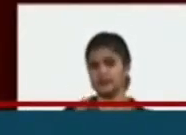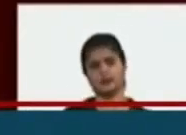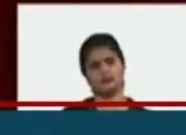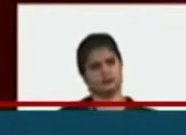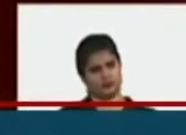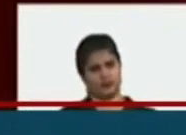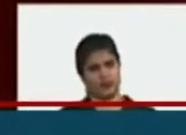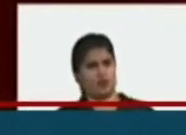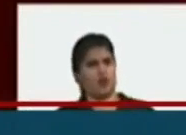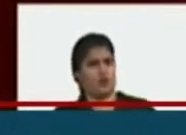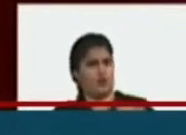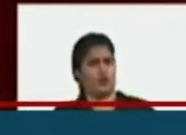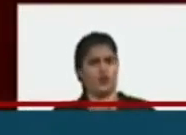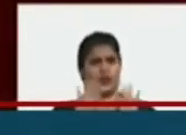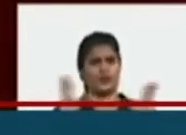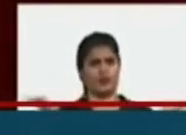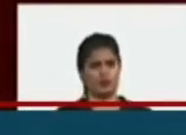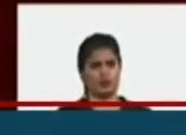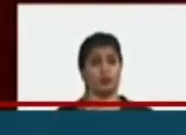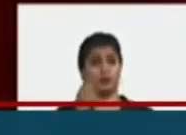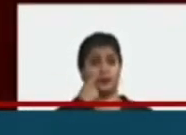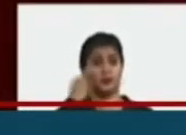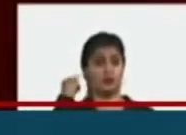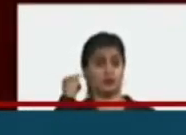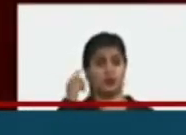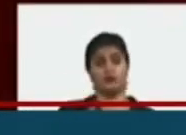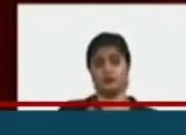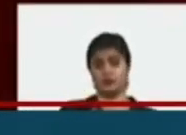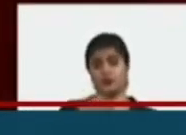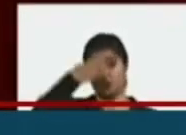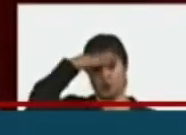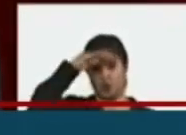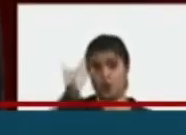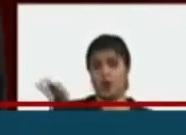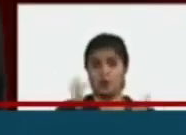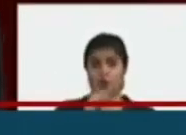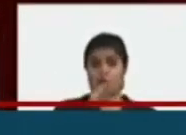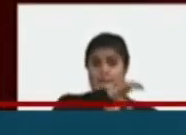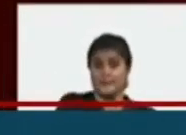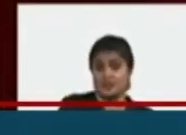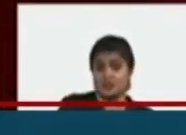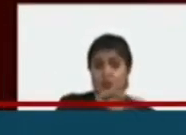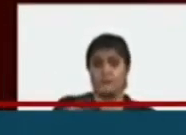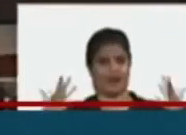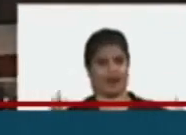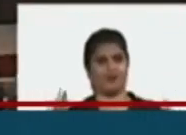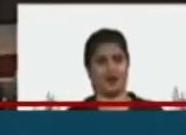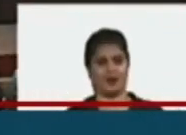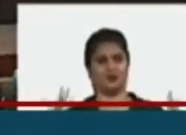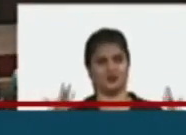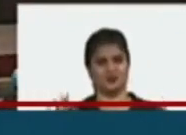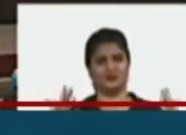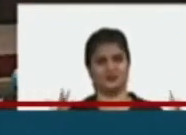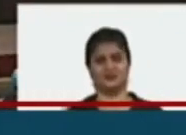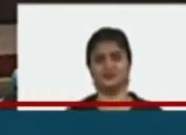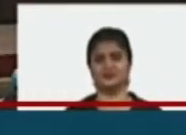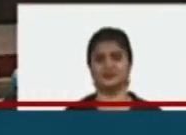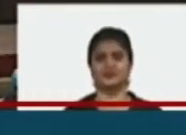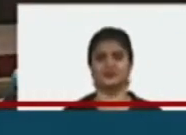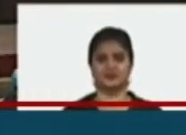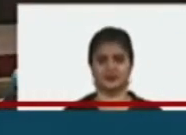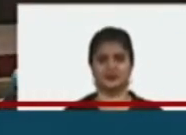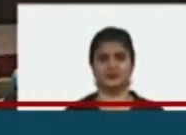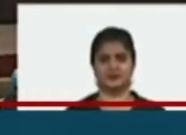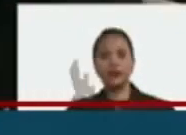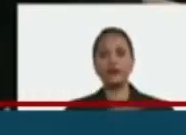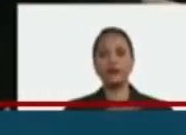explosion, criticized the hegemony ambition of the United States, which he says aims at dividing the